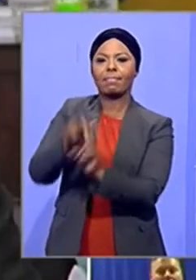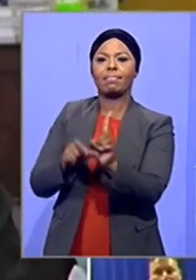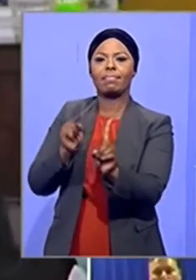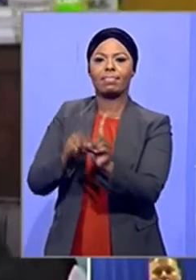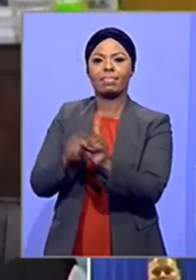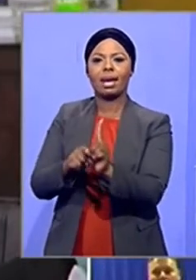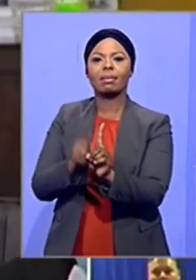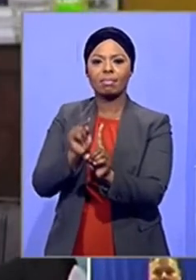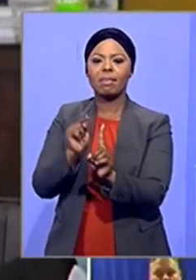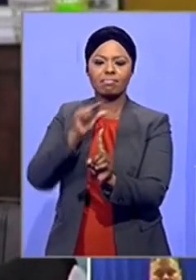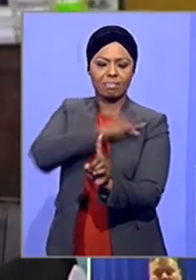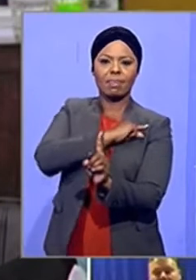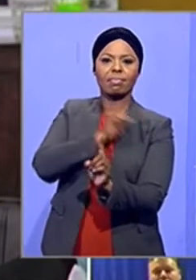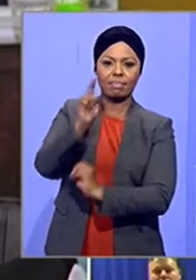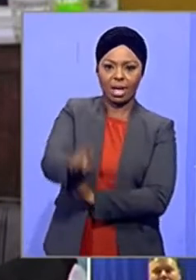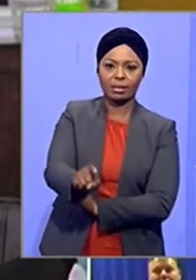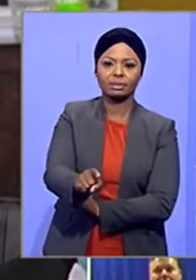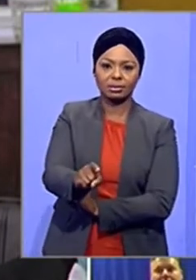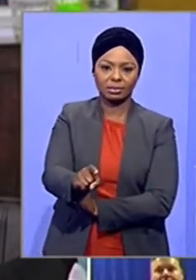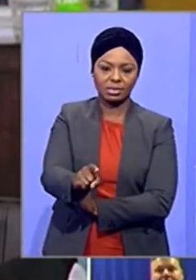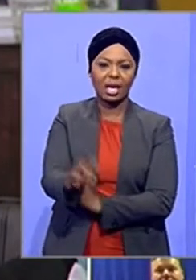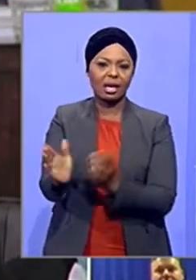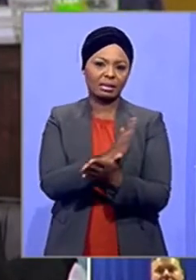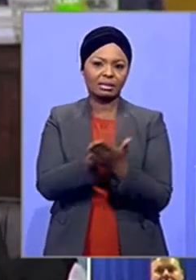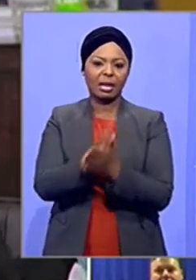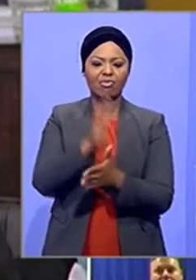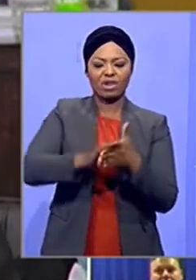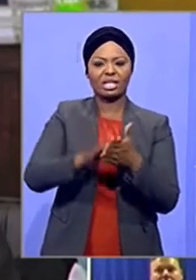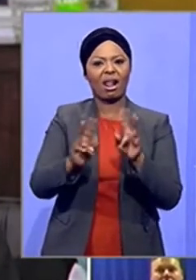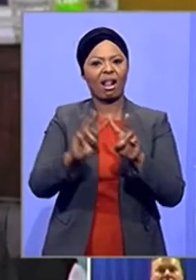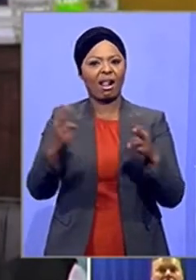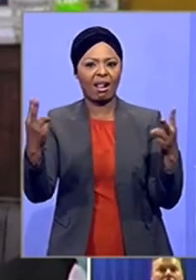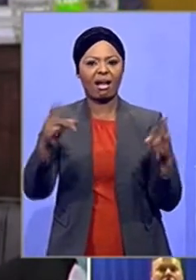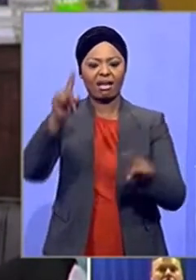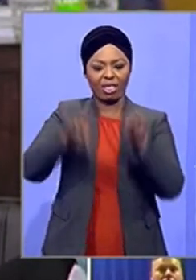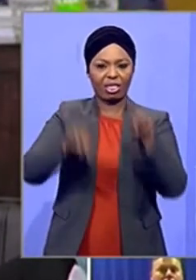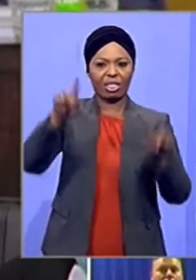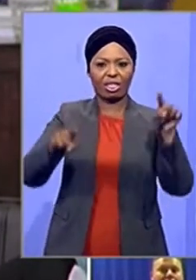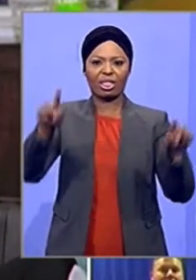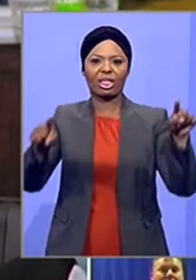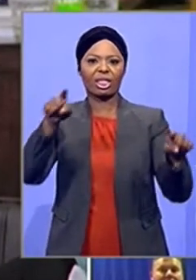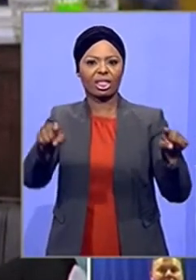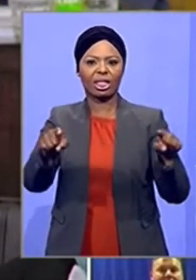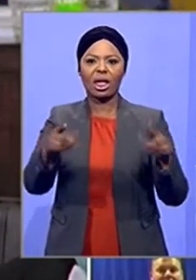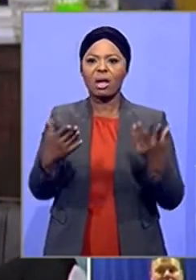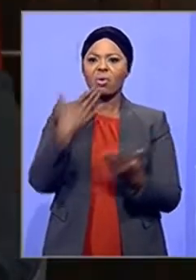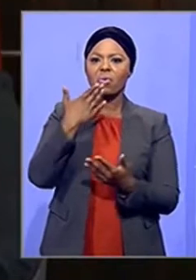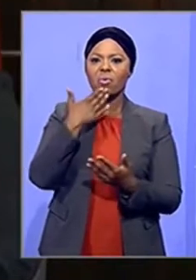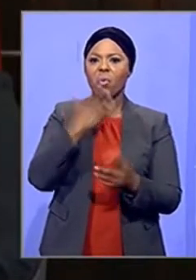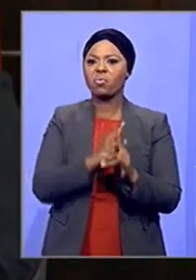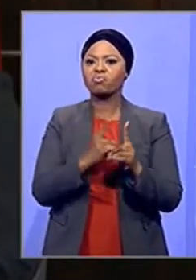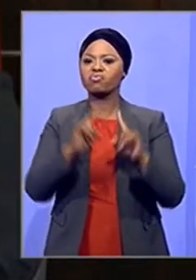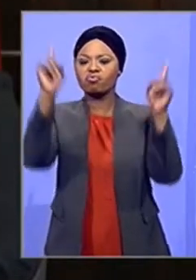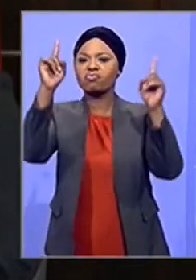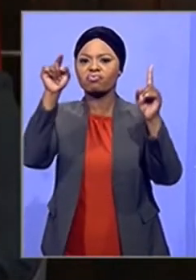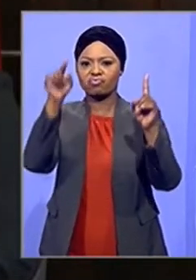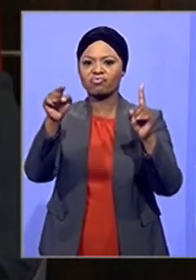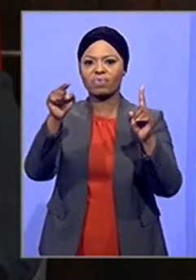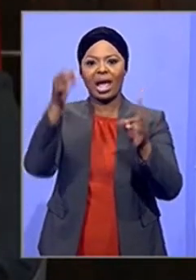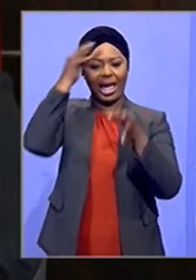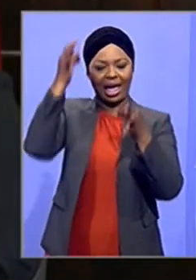dikgato tsa gagwe go lebega ba farologane mo ntlheng ya gore ke maano a feng a tla tlisang maungo a lebeletsweng. We have opted